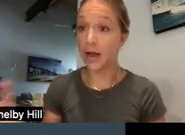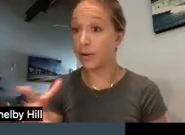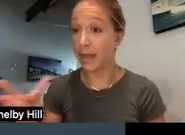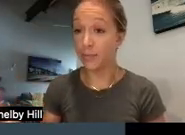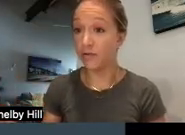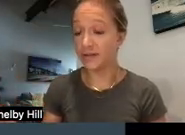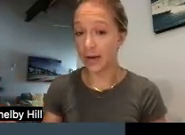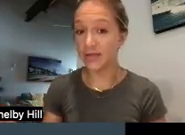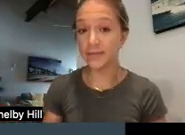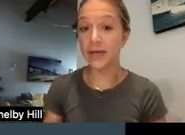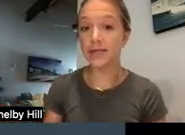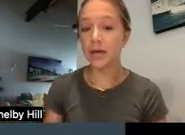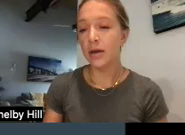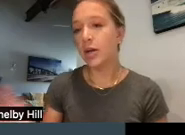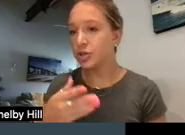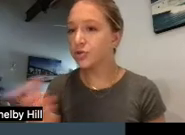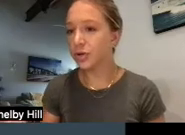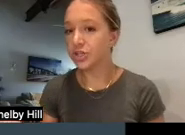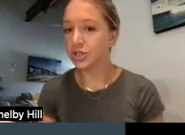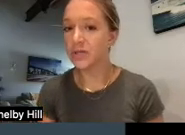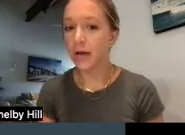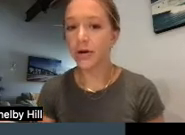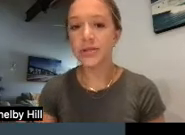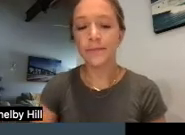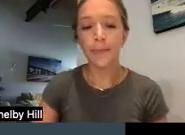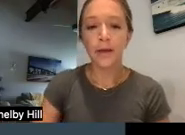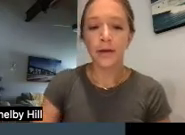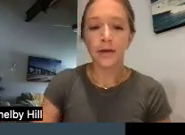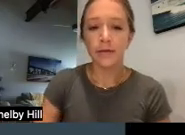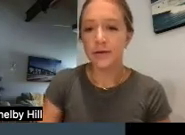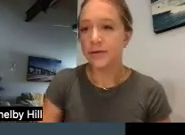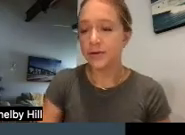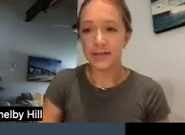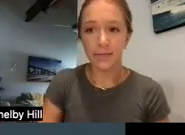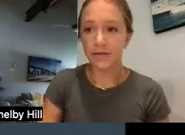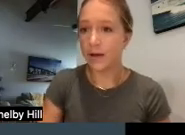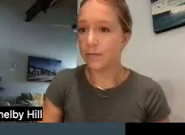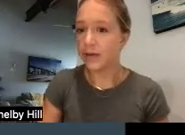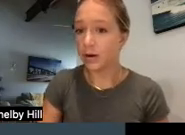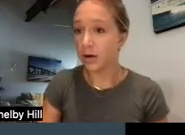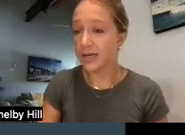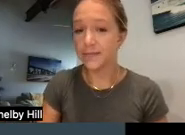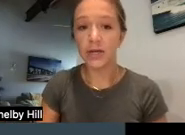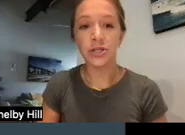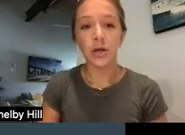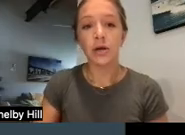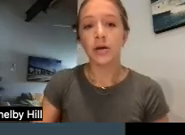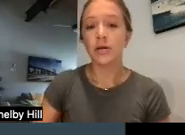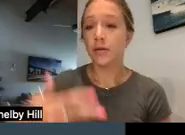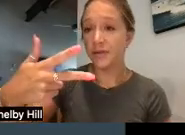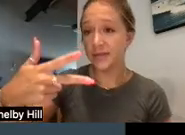well as how it may move in time and space. And it shows relationship to others. So an example of that would be here on our next